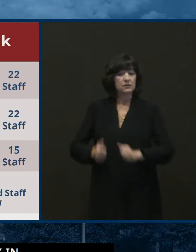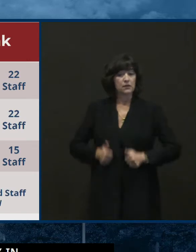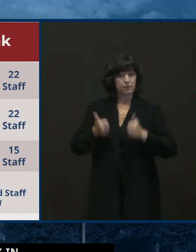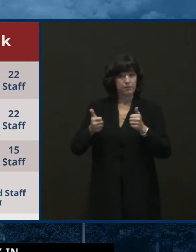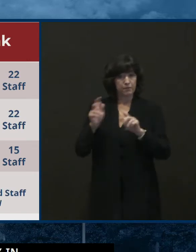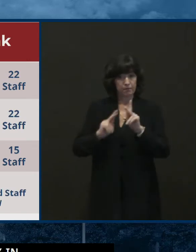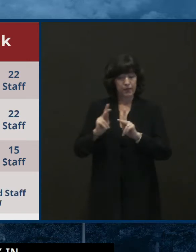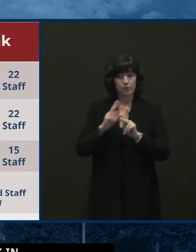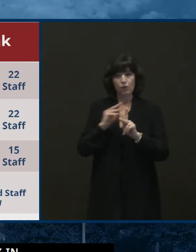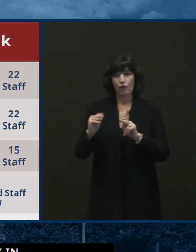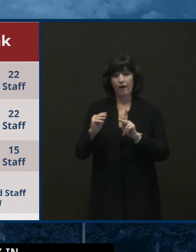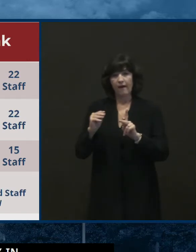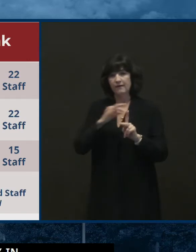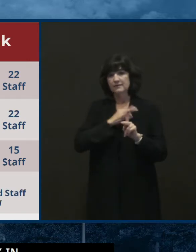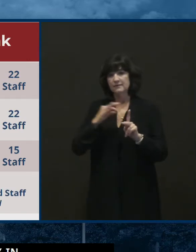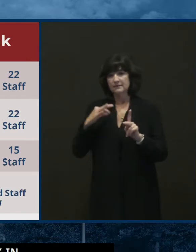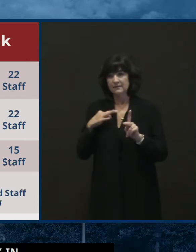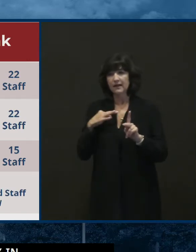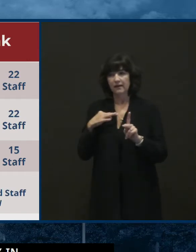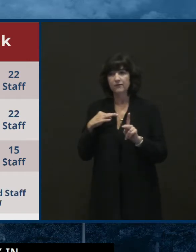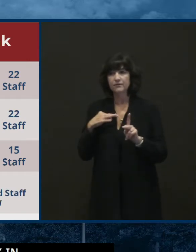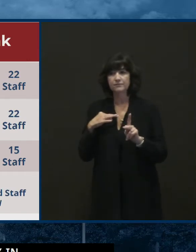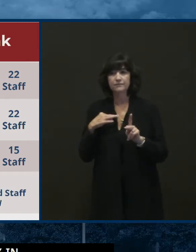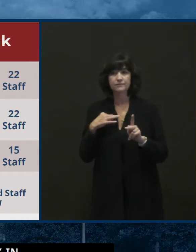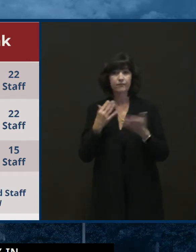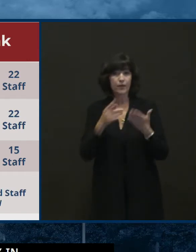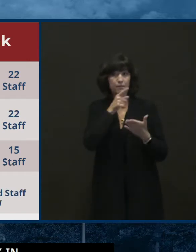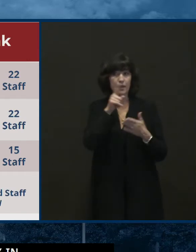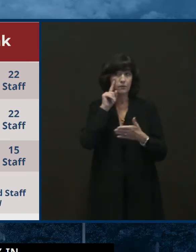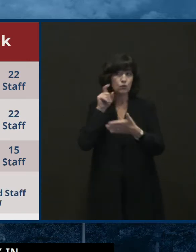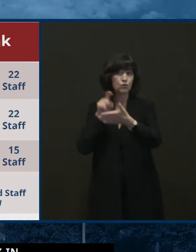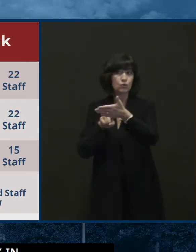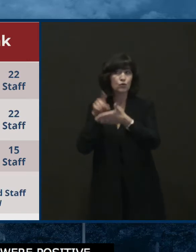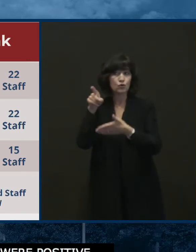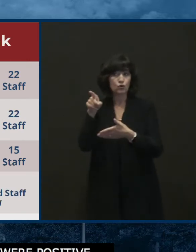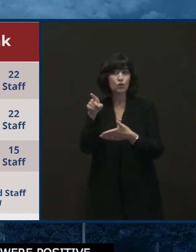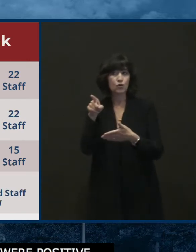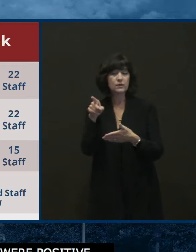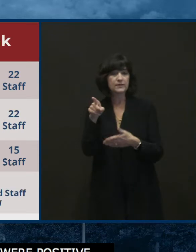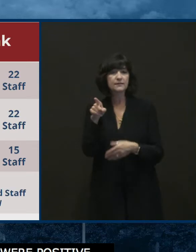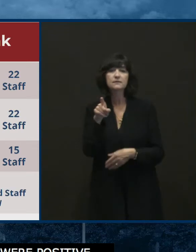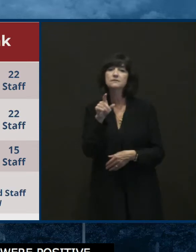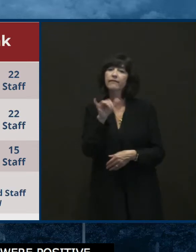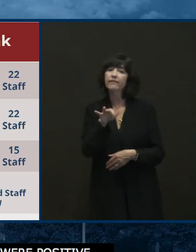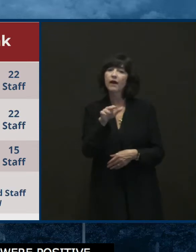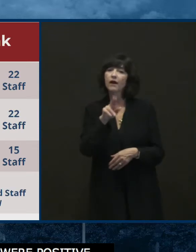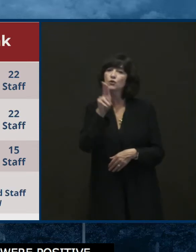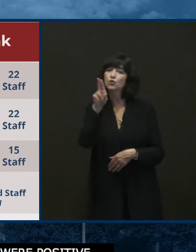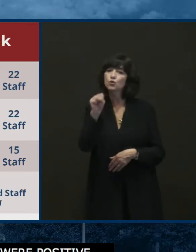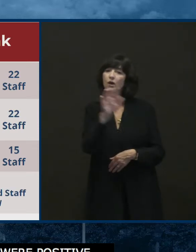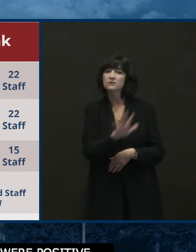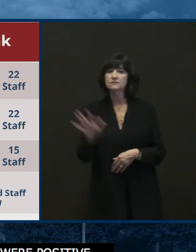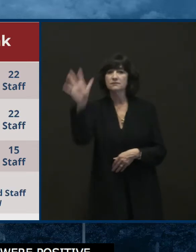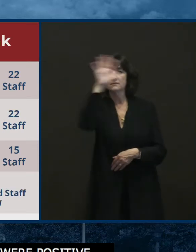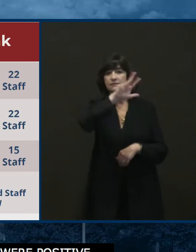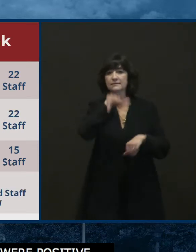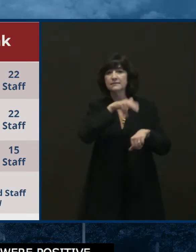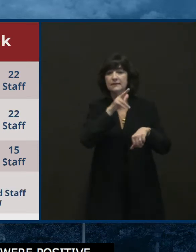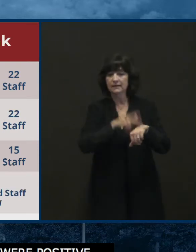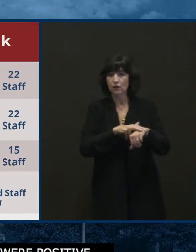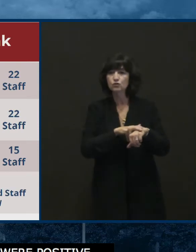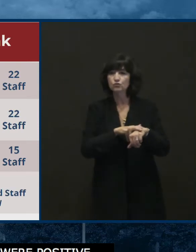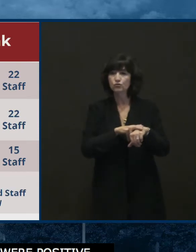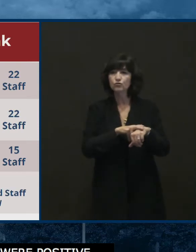out is you may have noticed in some national media that a number of long-term care facilities have